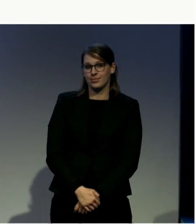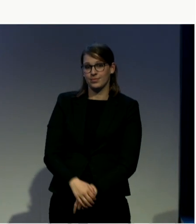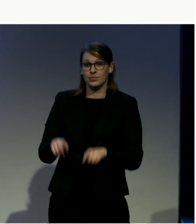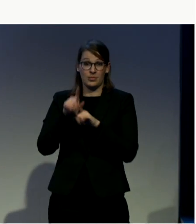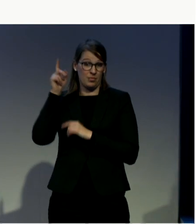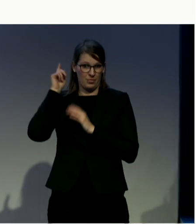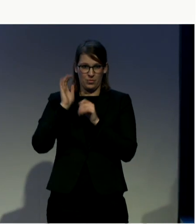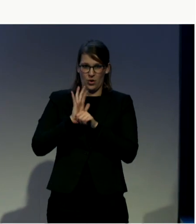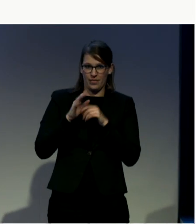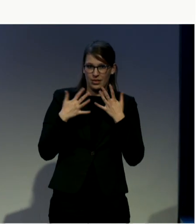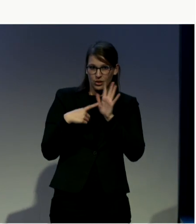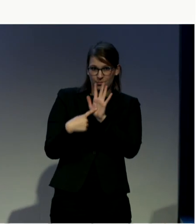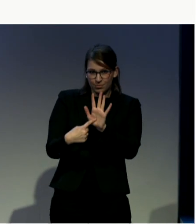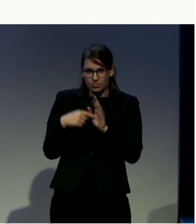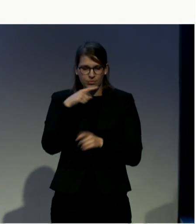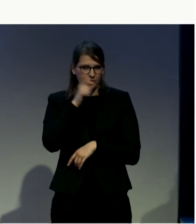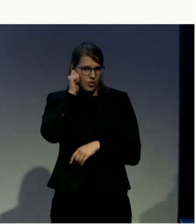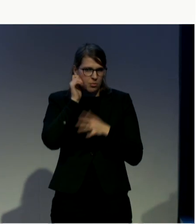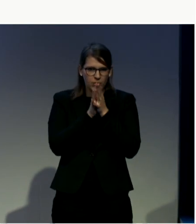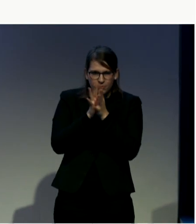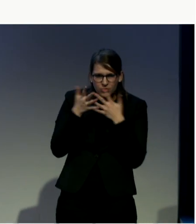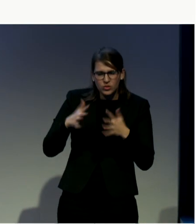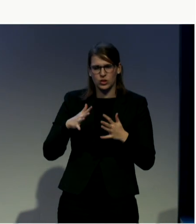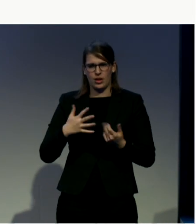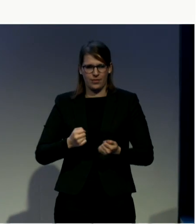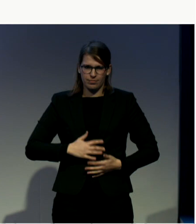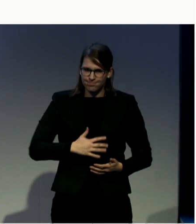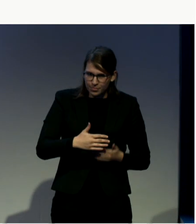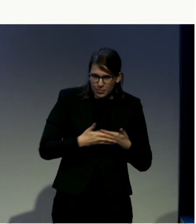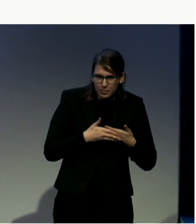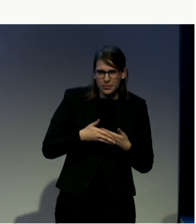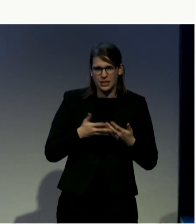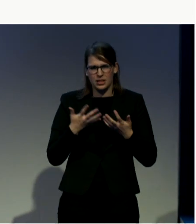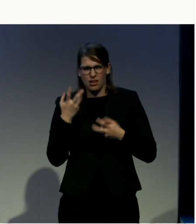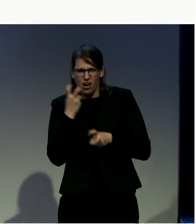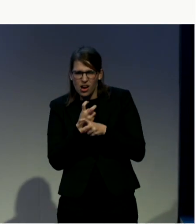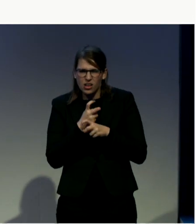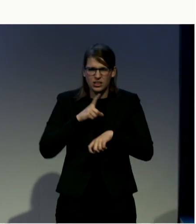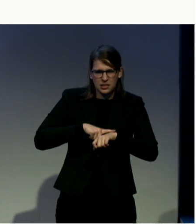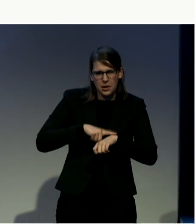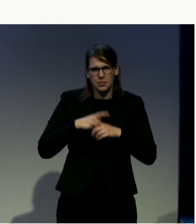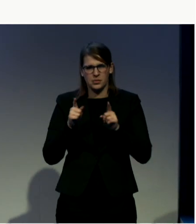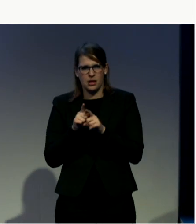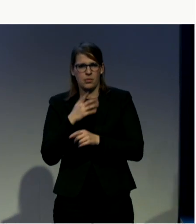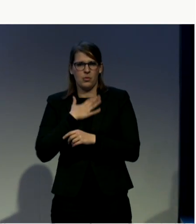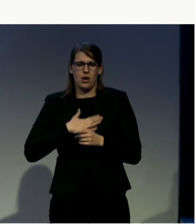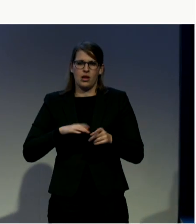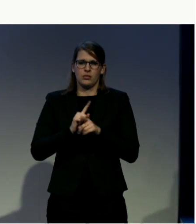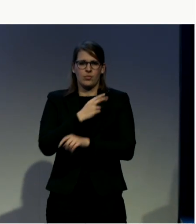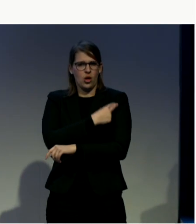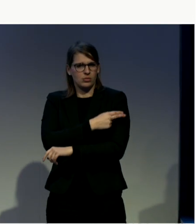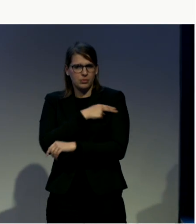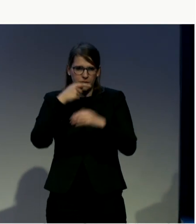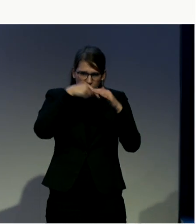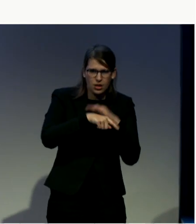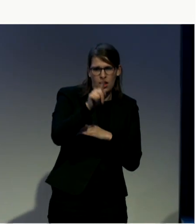you won't have those facilities, because the moment you get to the hospital, just like at the police station, they'll start asking you, don't you feel sorry of yourself?